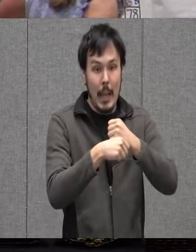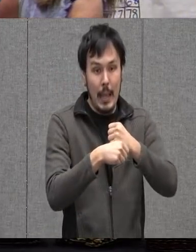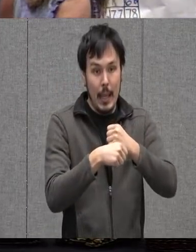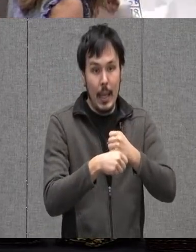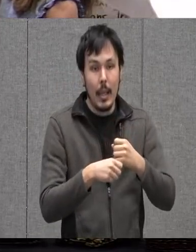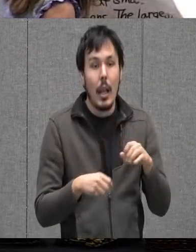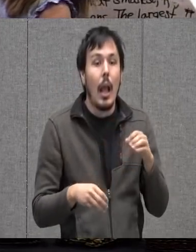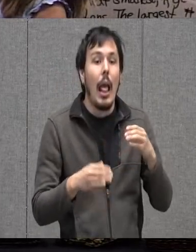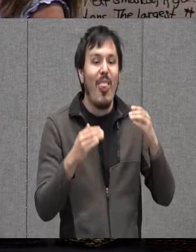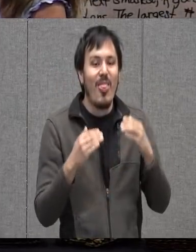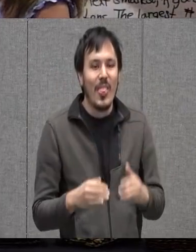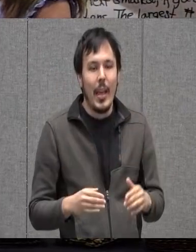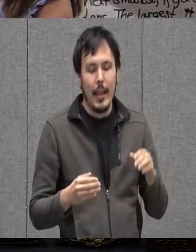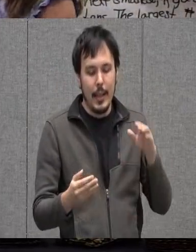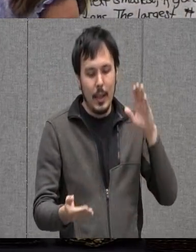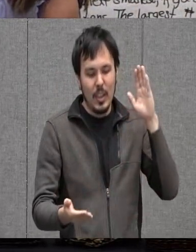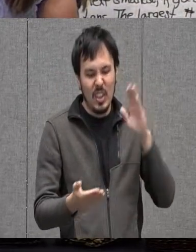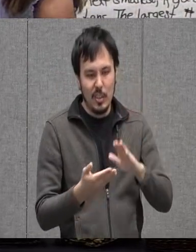could do.